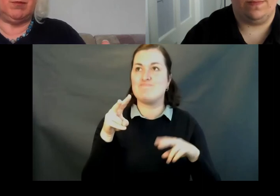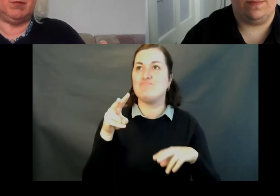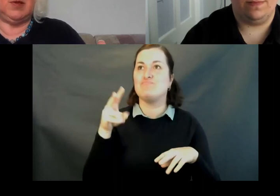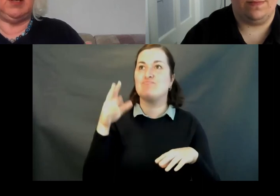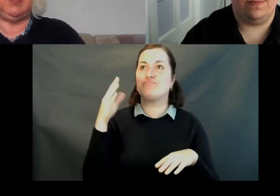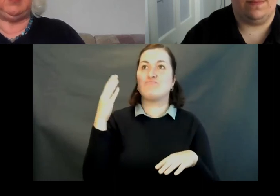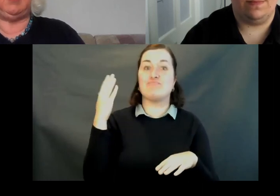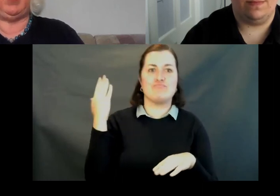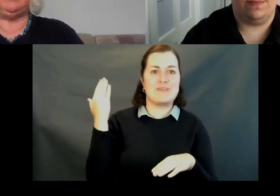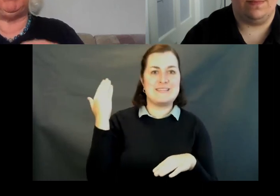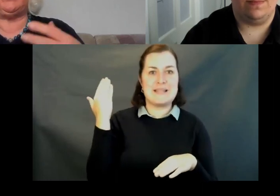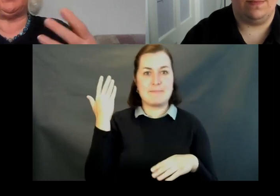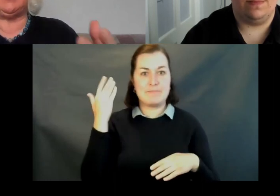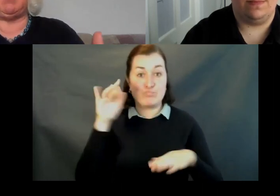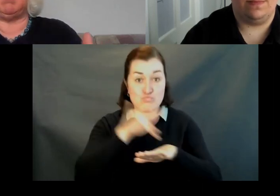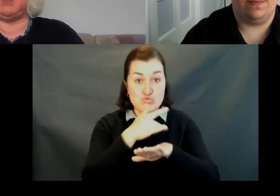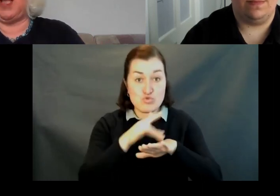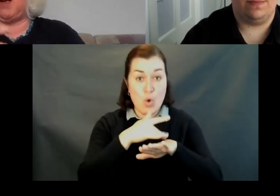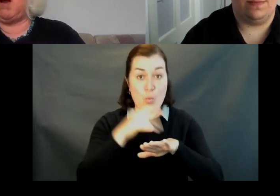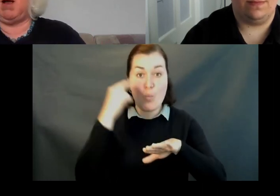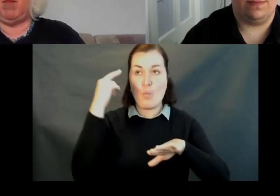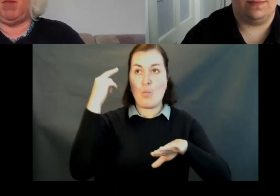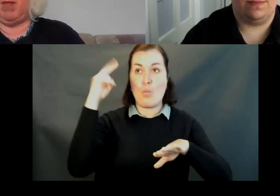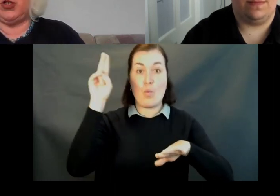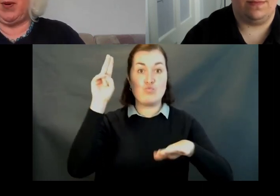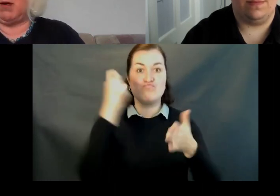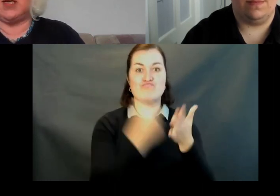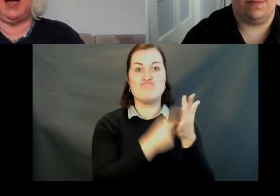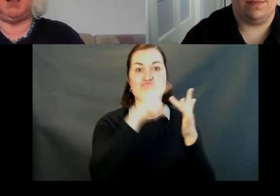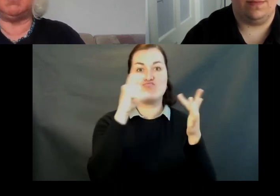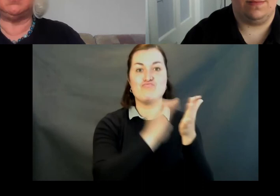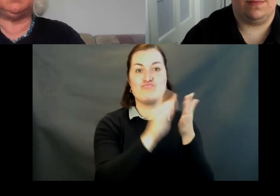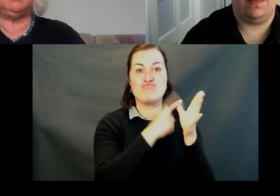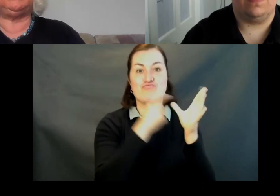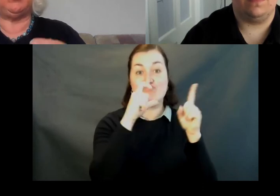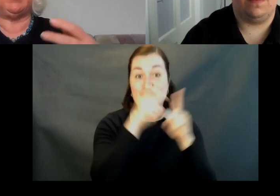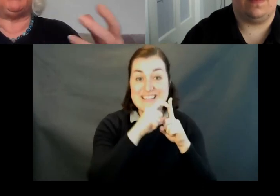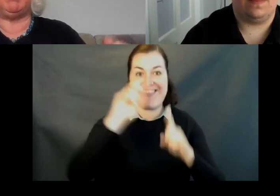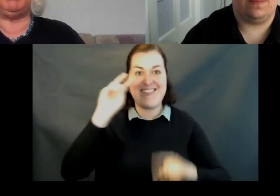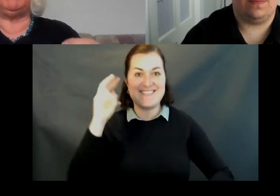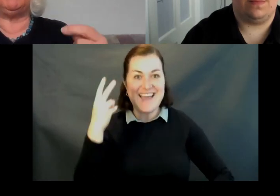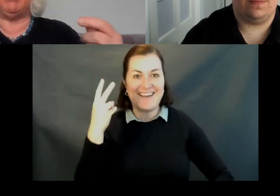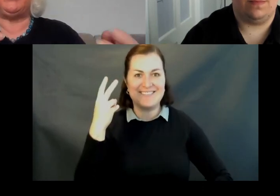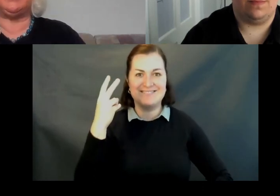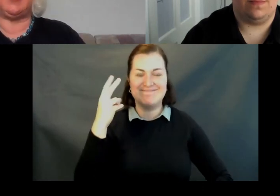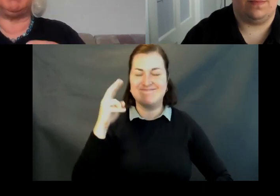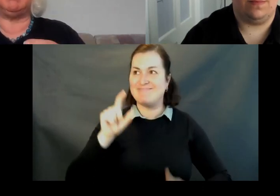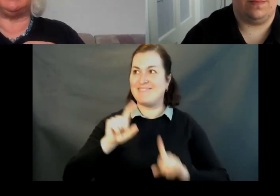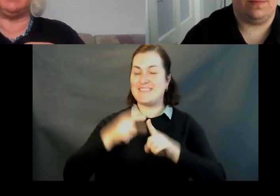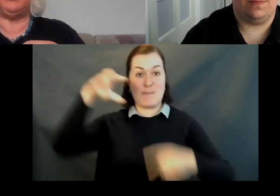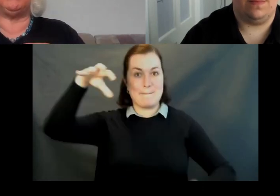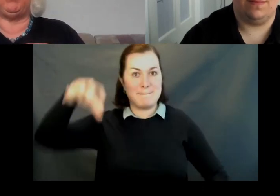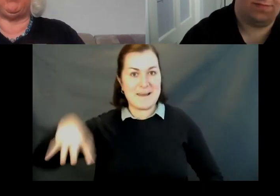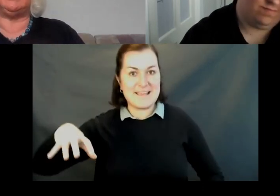cage. I did Richard II in a shipping container. You know, Richard